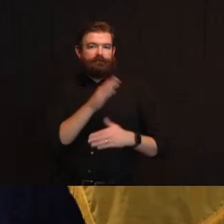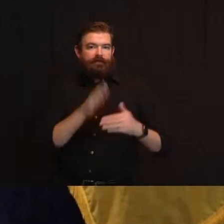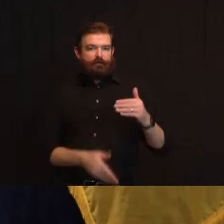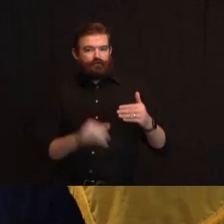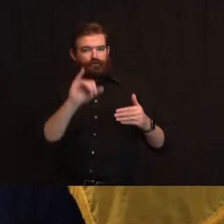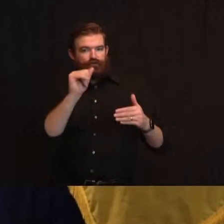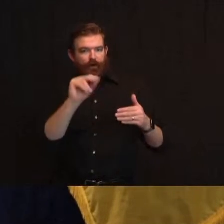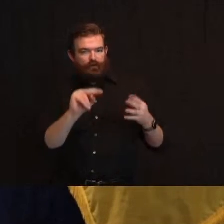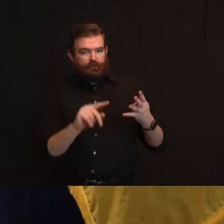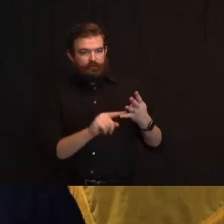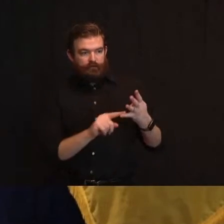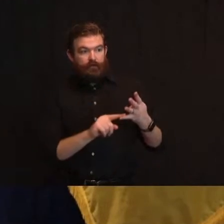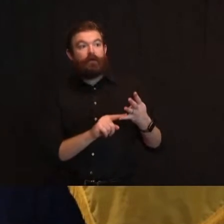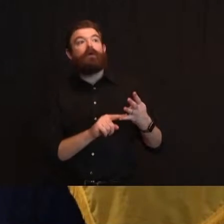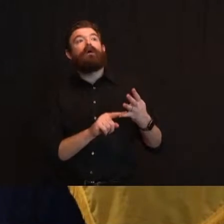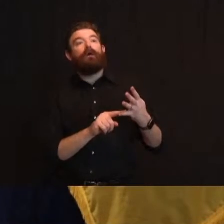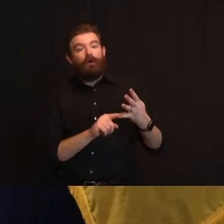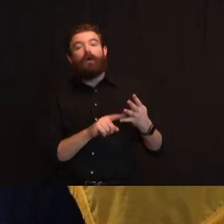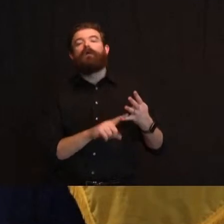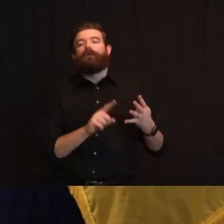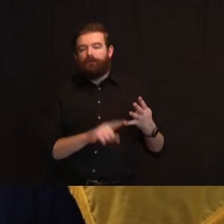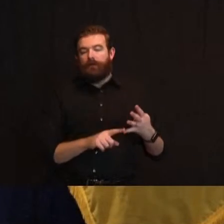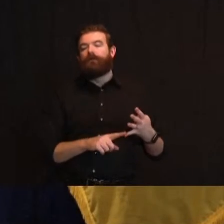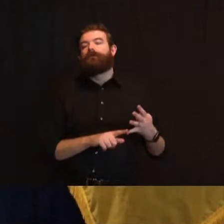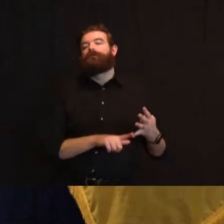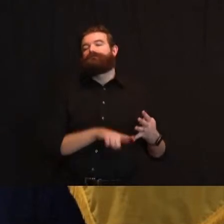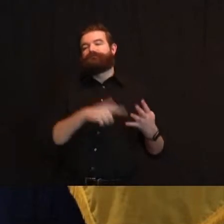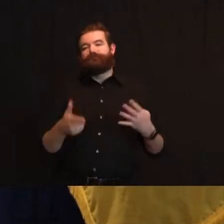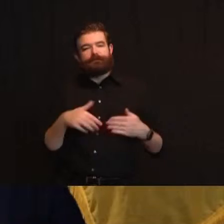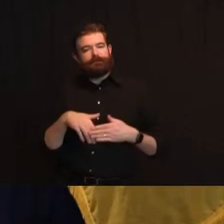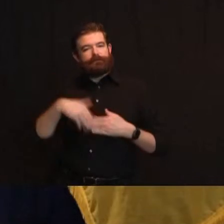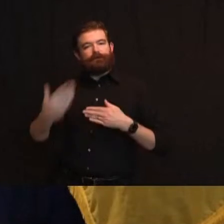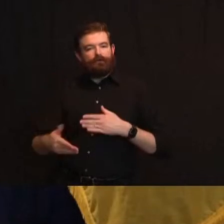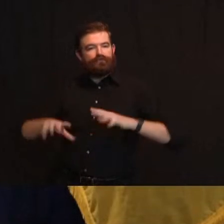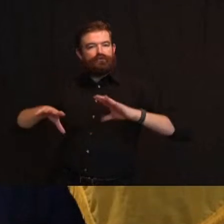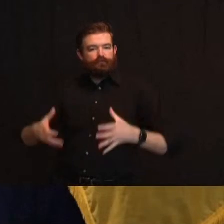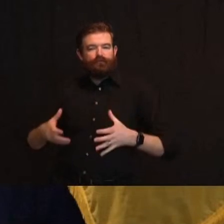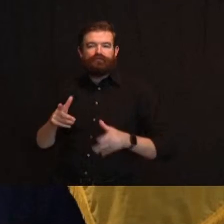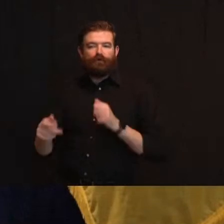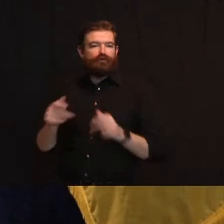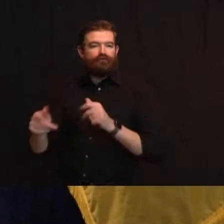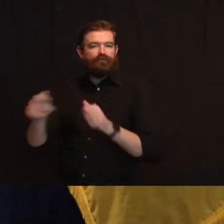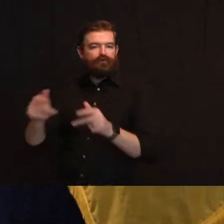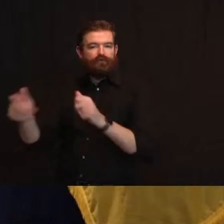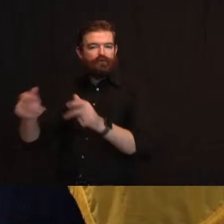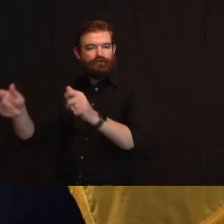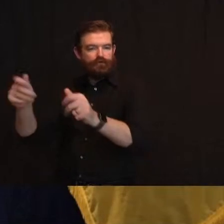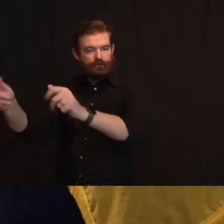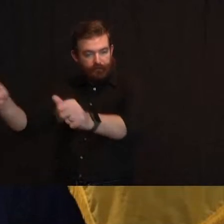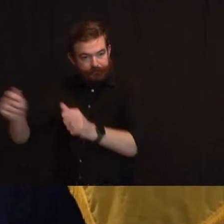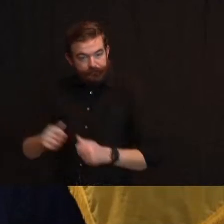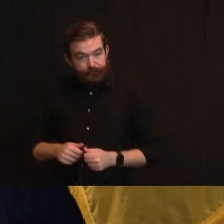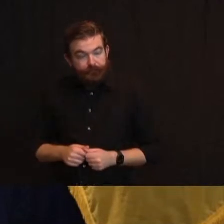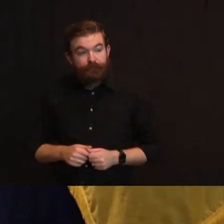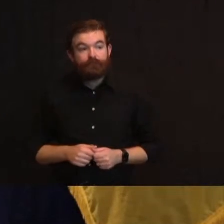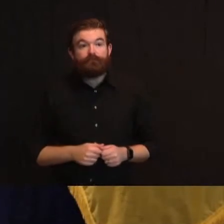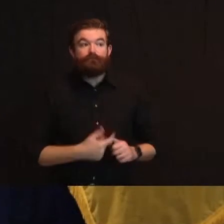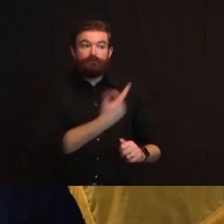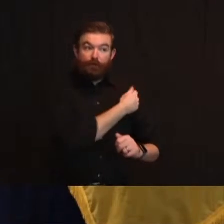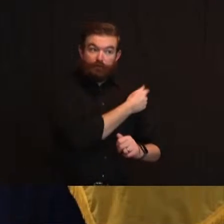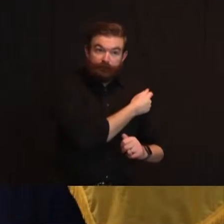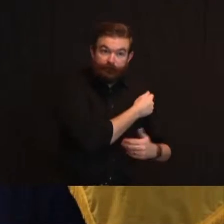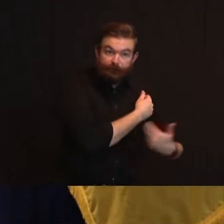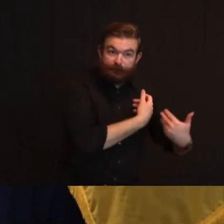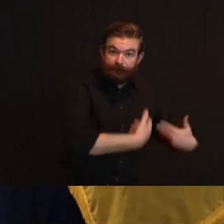bad news and good news not that far down the road. So with that, Nikita, you'll send us home here.